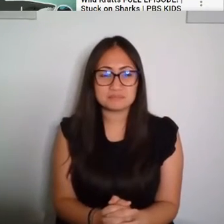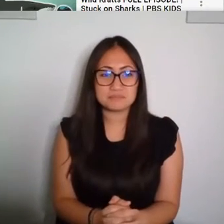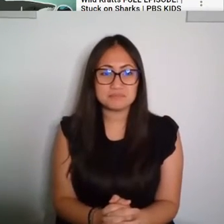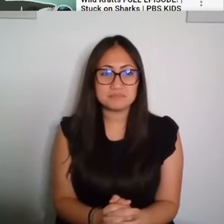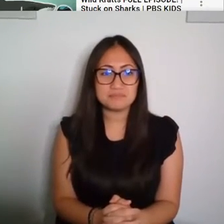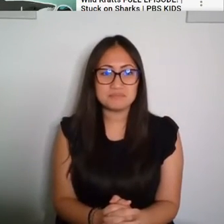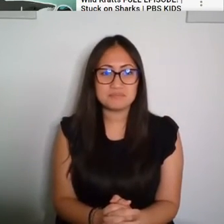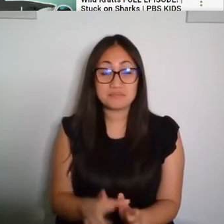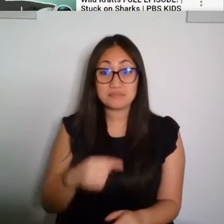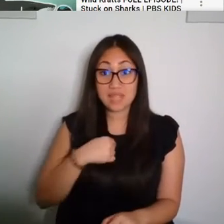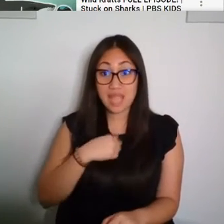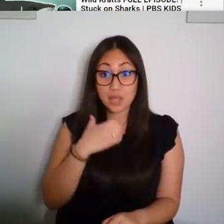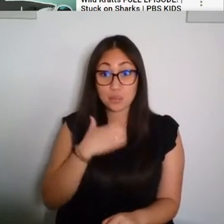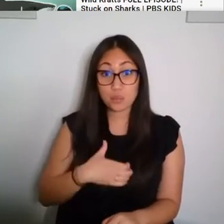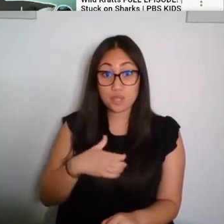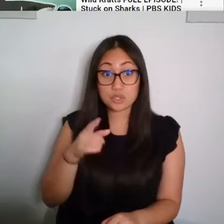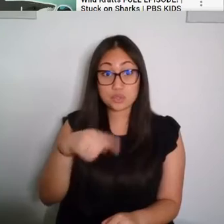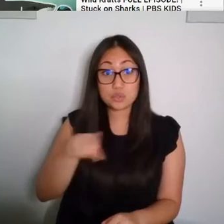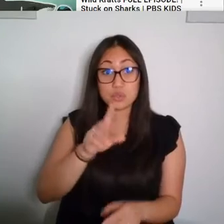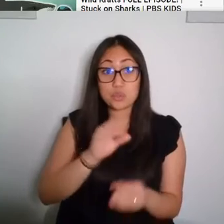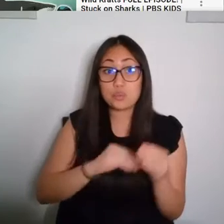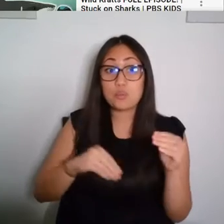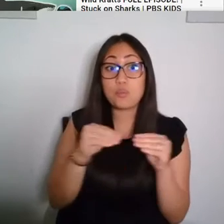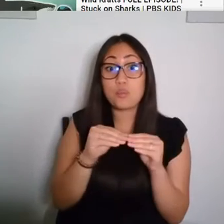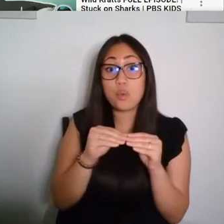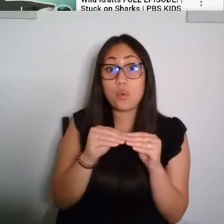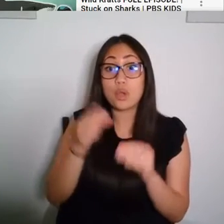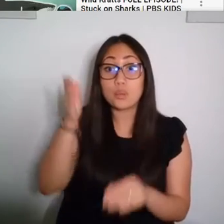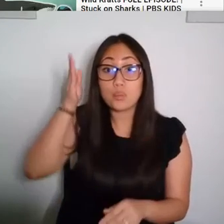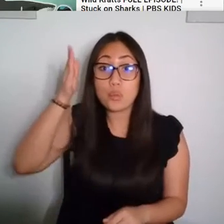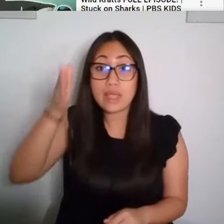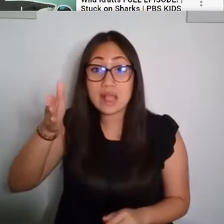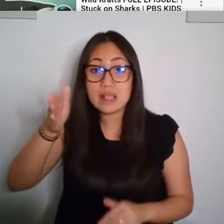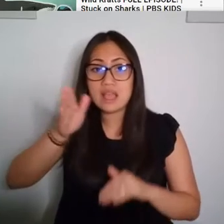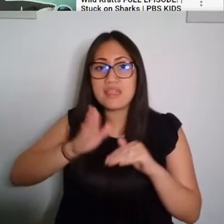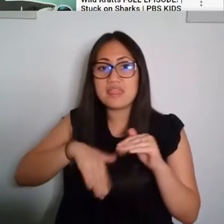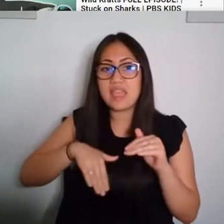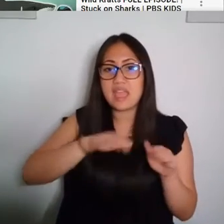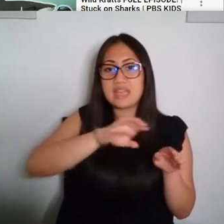I wish you more will than hill.